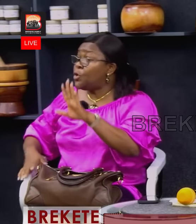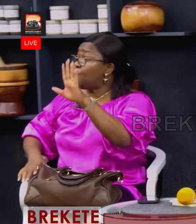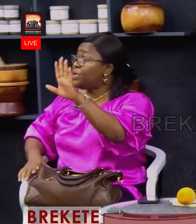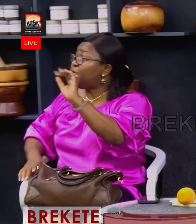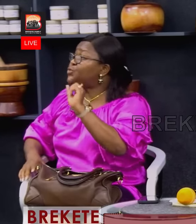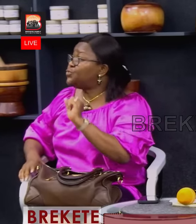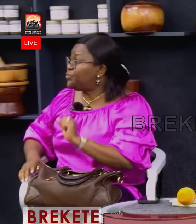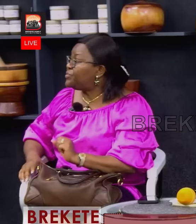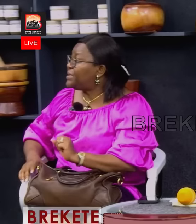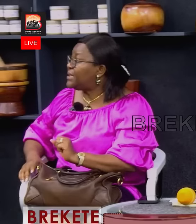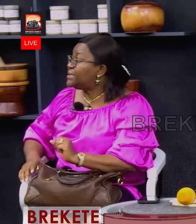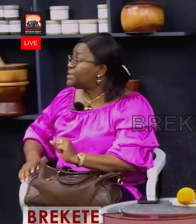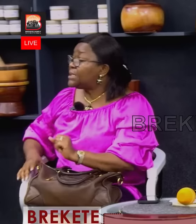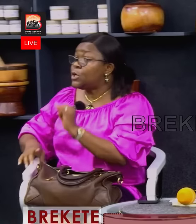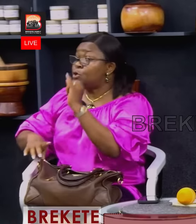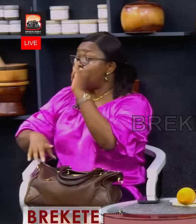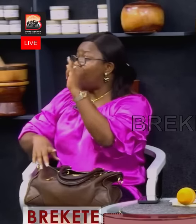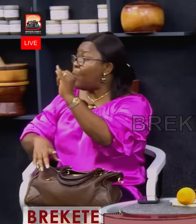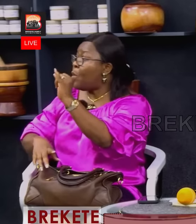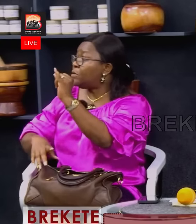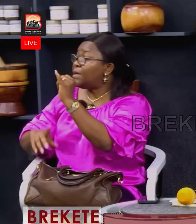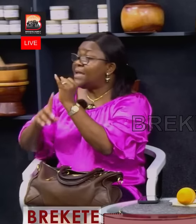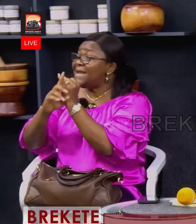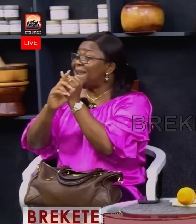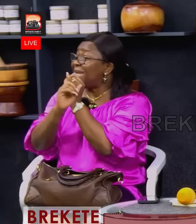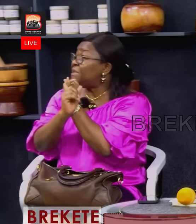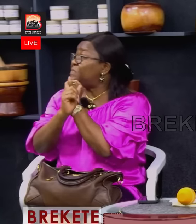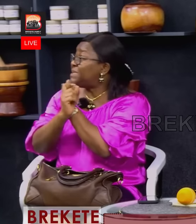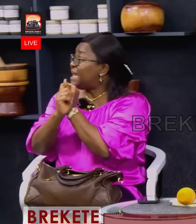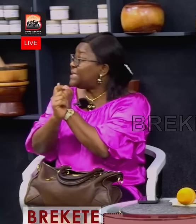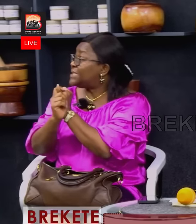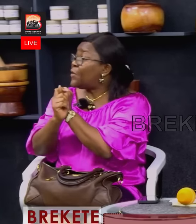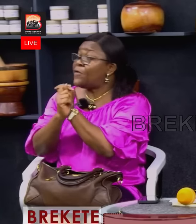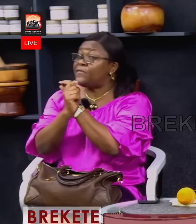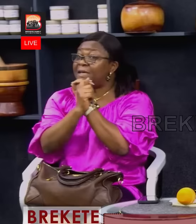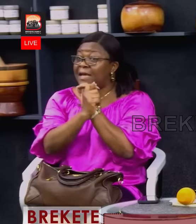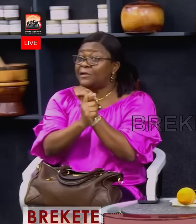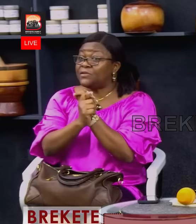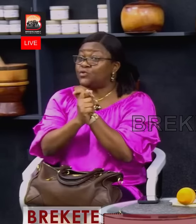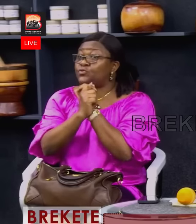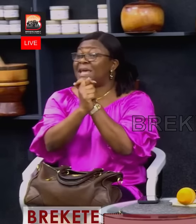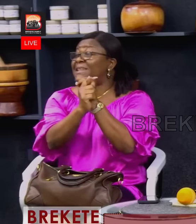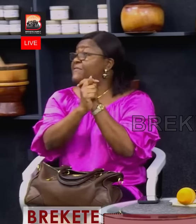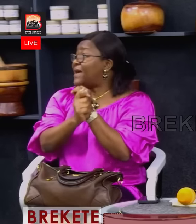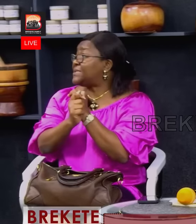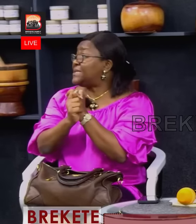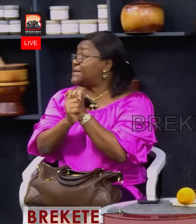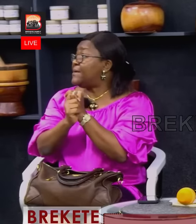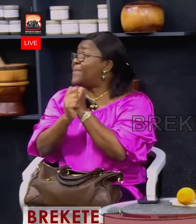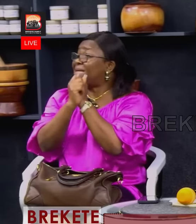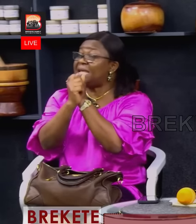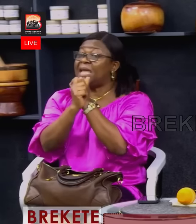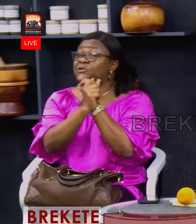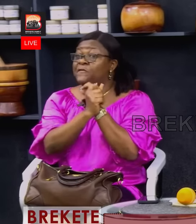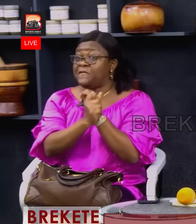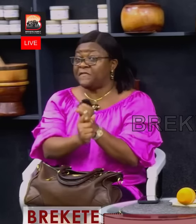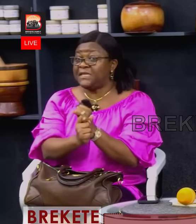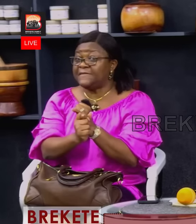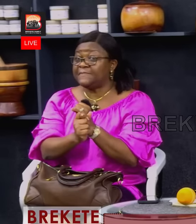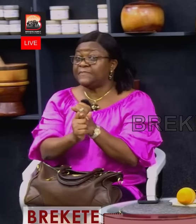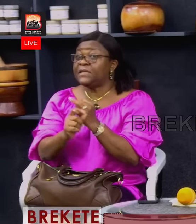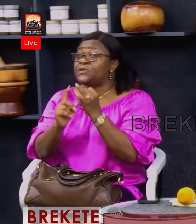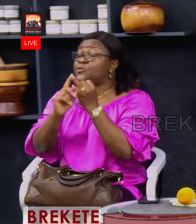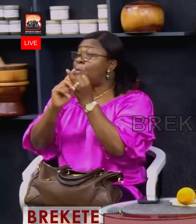Generation we need to do three things number one 90% of girls should get the vaccine by the age